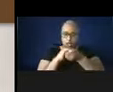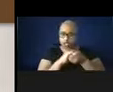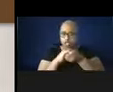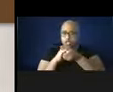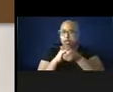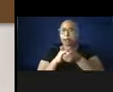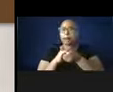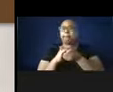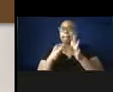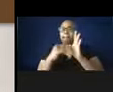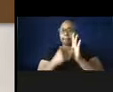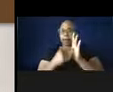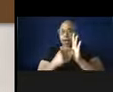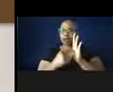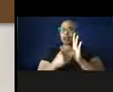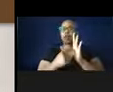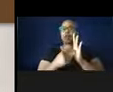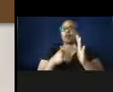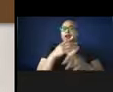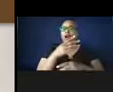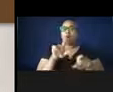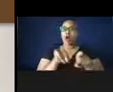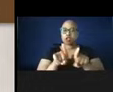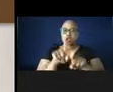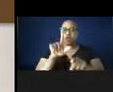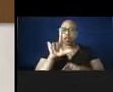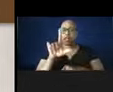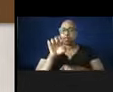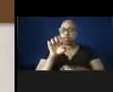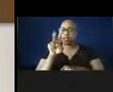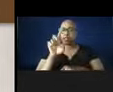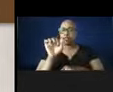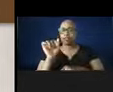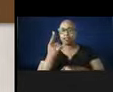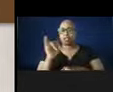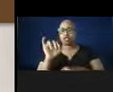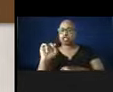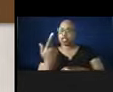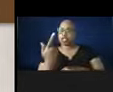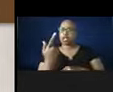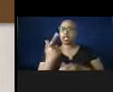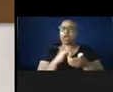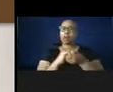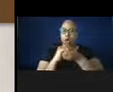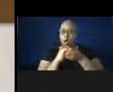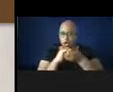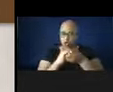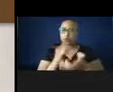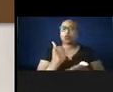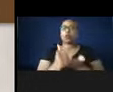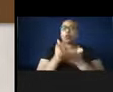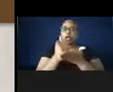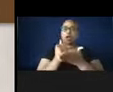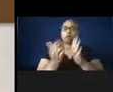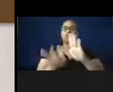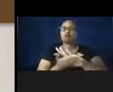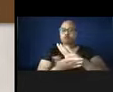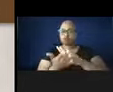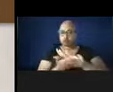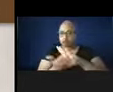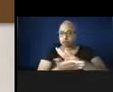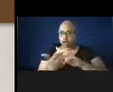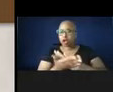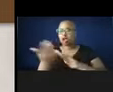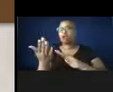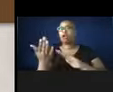leveraging partner for Clara Barton National Historic Site who will help run operations out of those